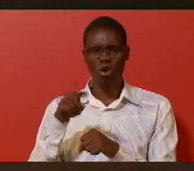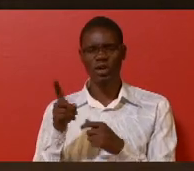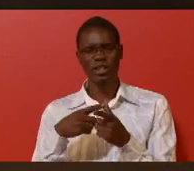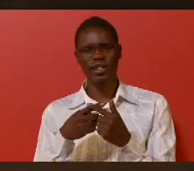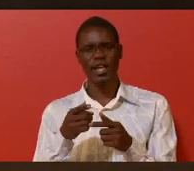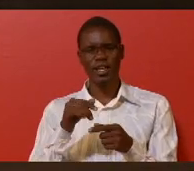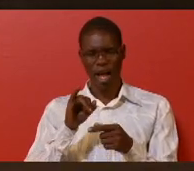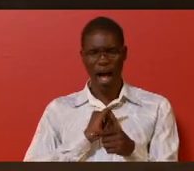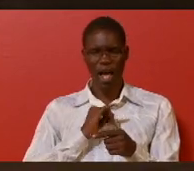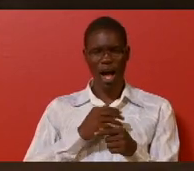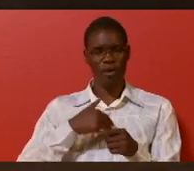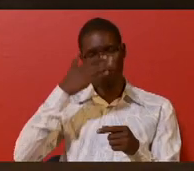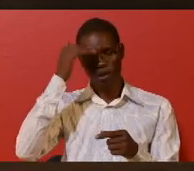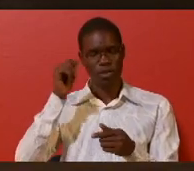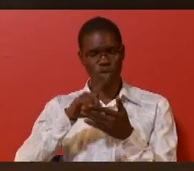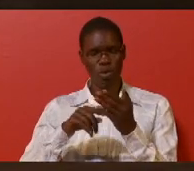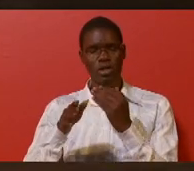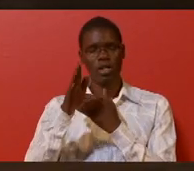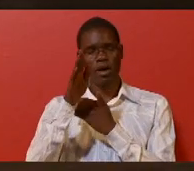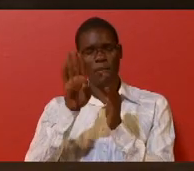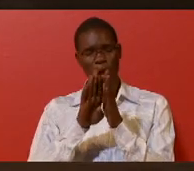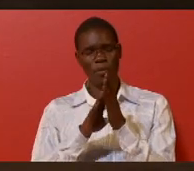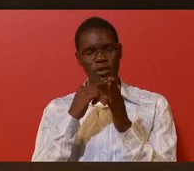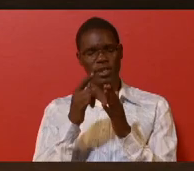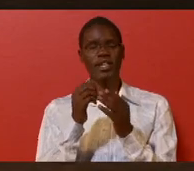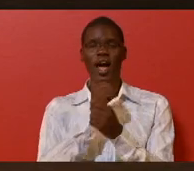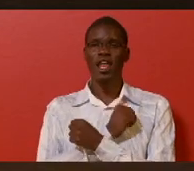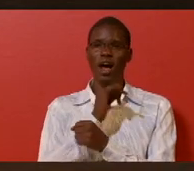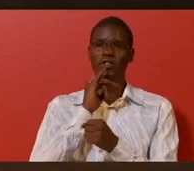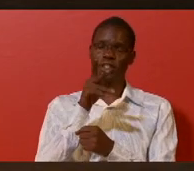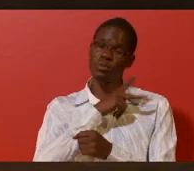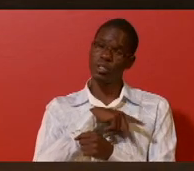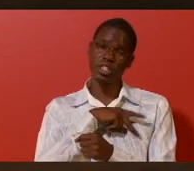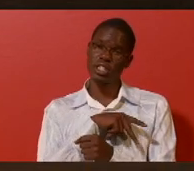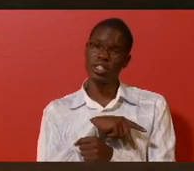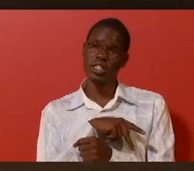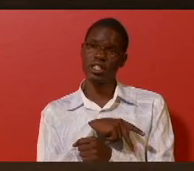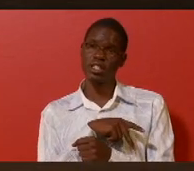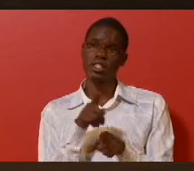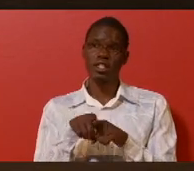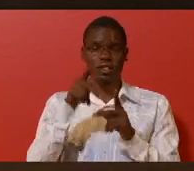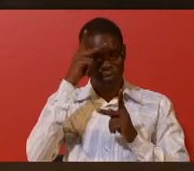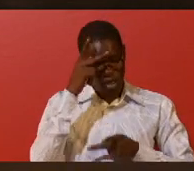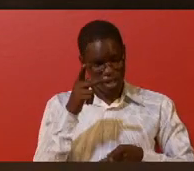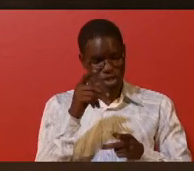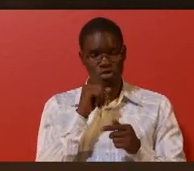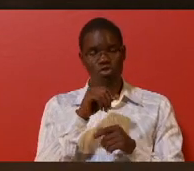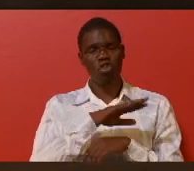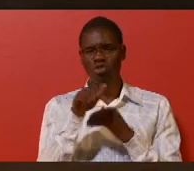says, love is patient, love is kind. I'm not naturally patient, you know. None of us